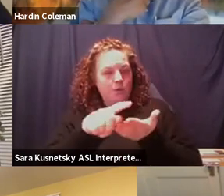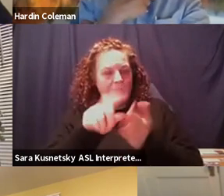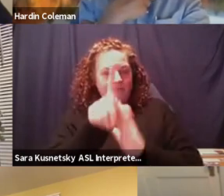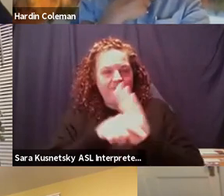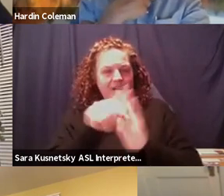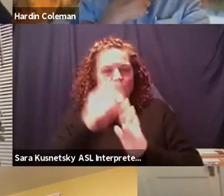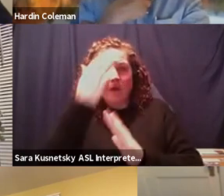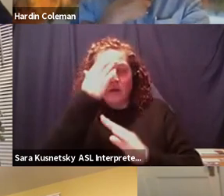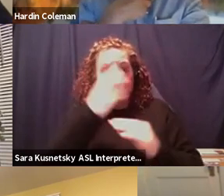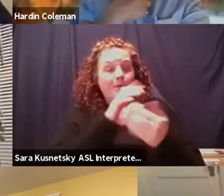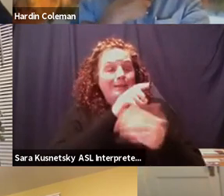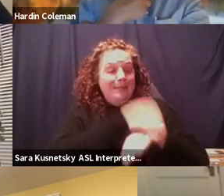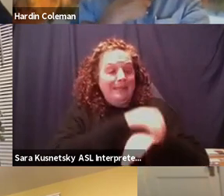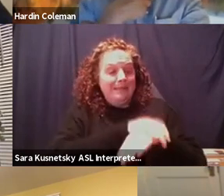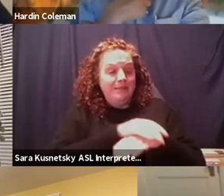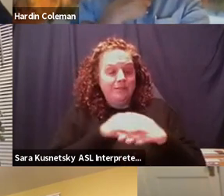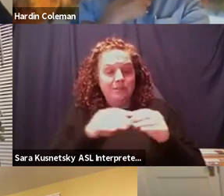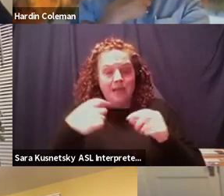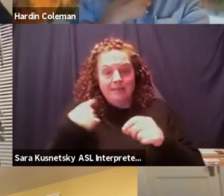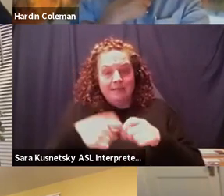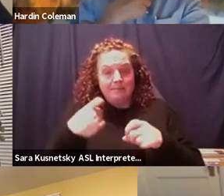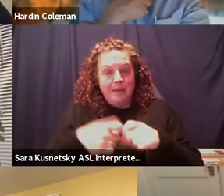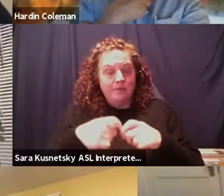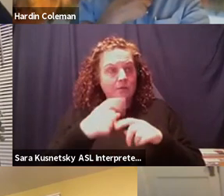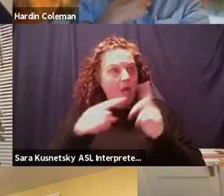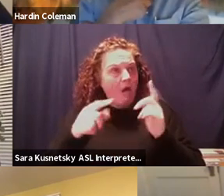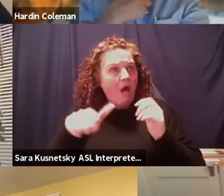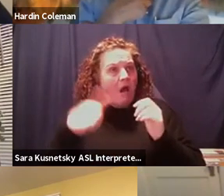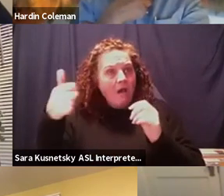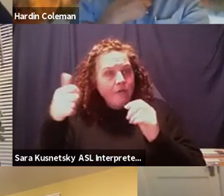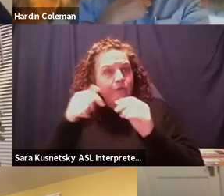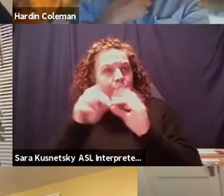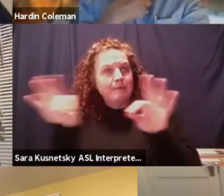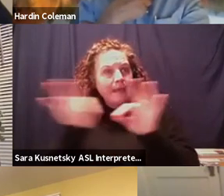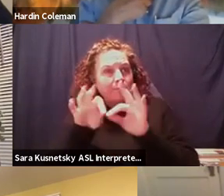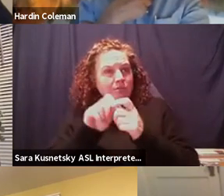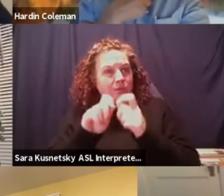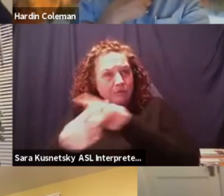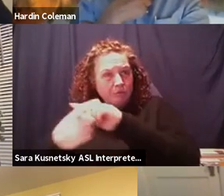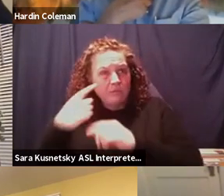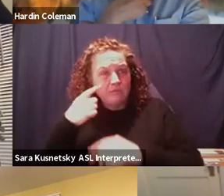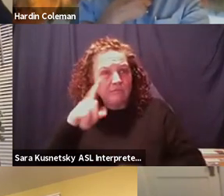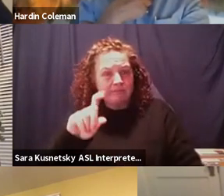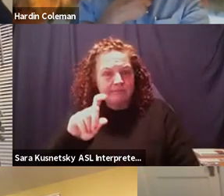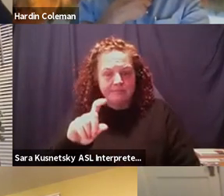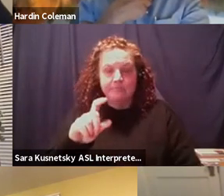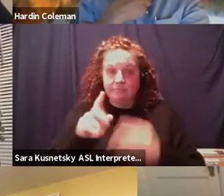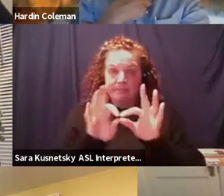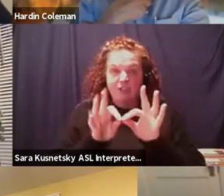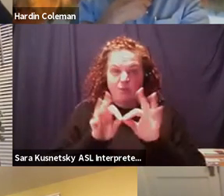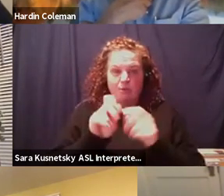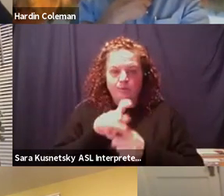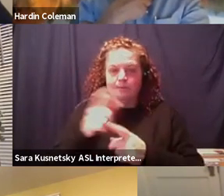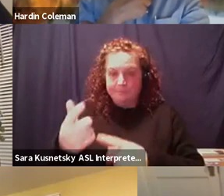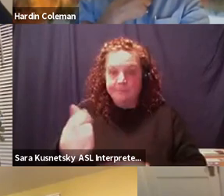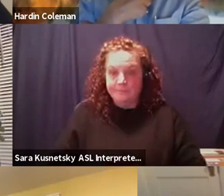in English and Spanish. Will there be efforts to get them translated into other languages as well? Yes, so